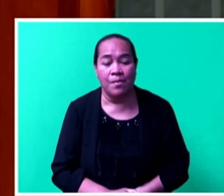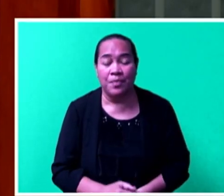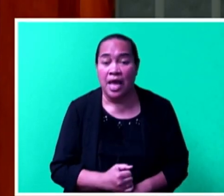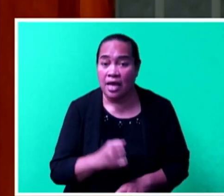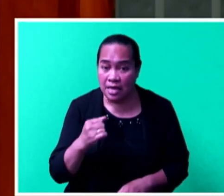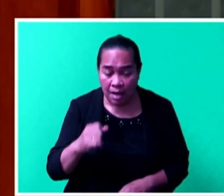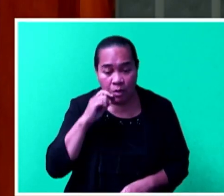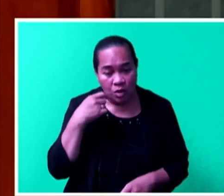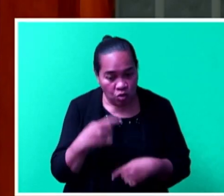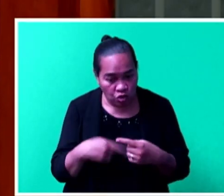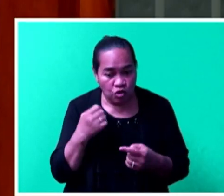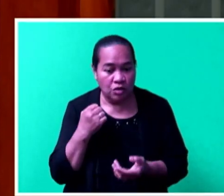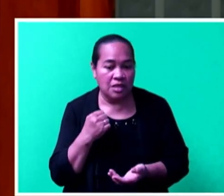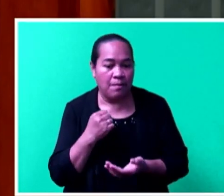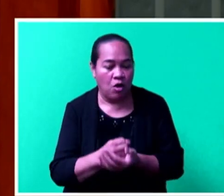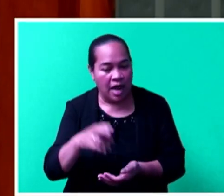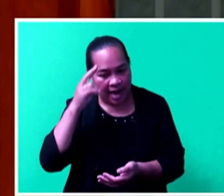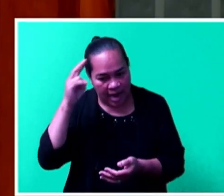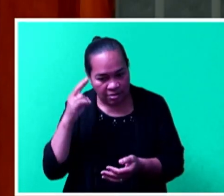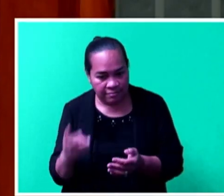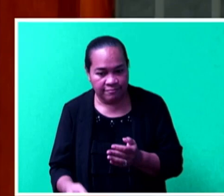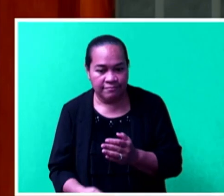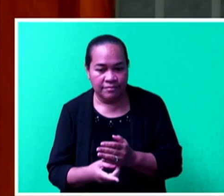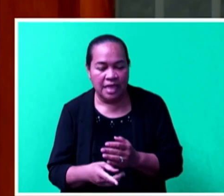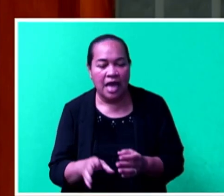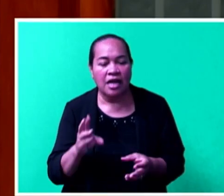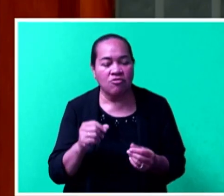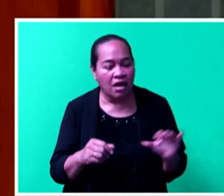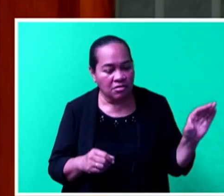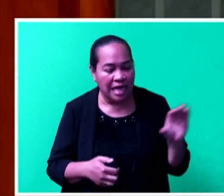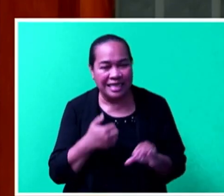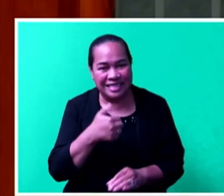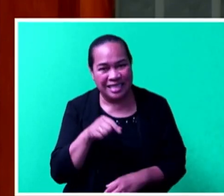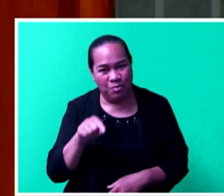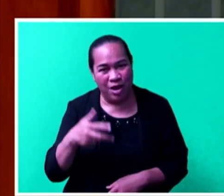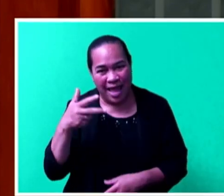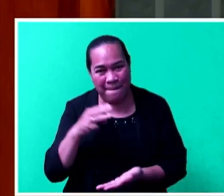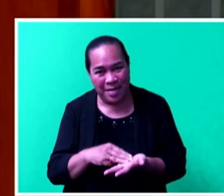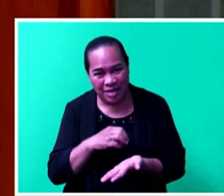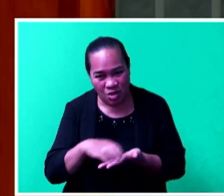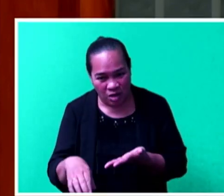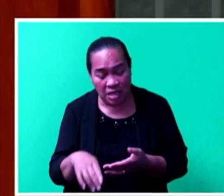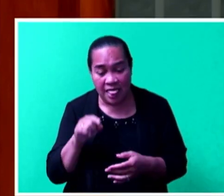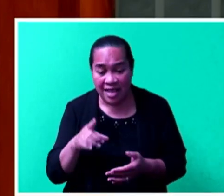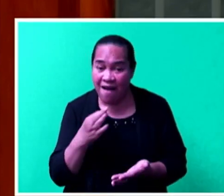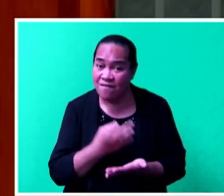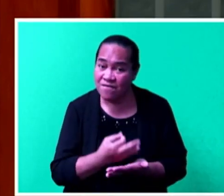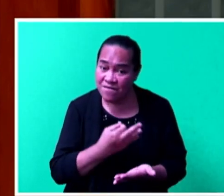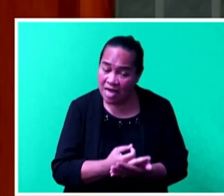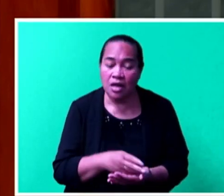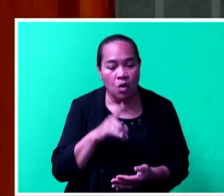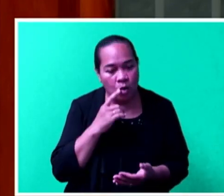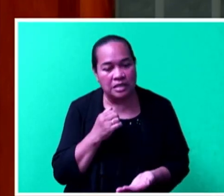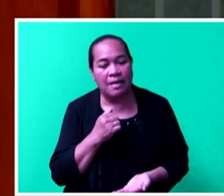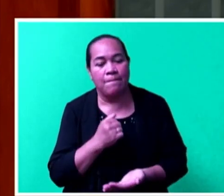Government will continue supporting nationwide digital connectivity through a grant of 6.8 million to Walesi. This funding will